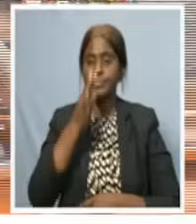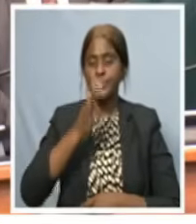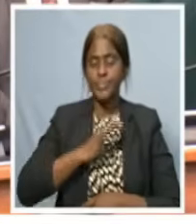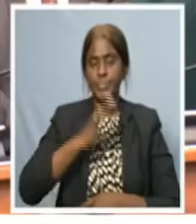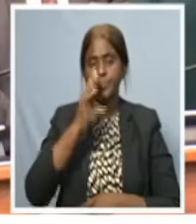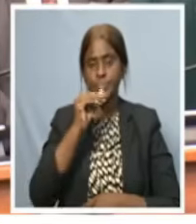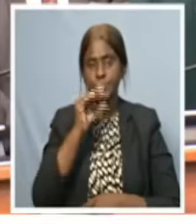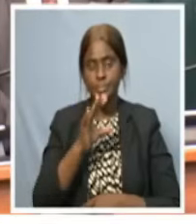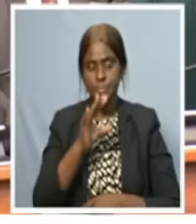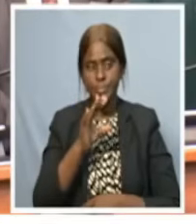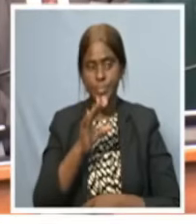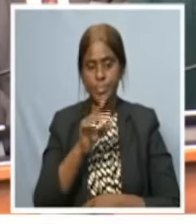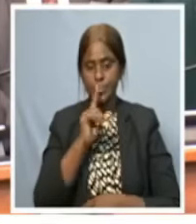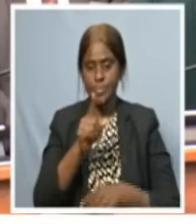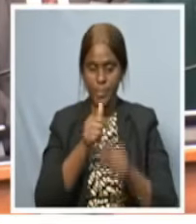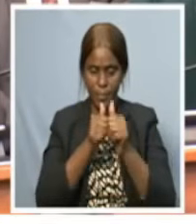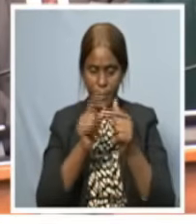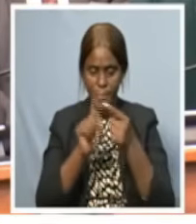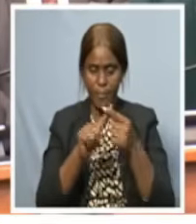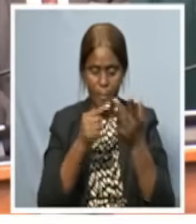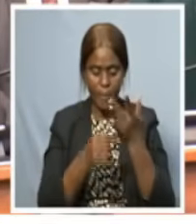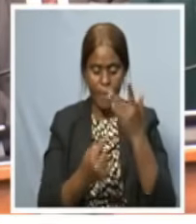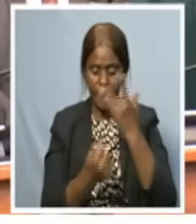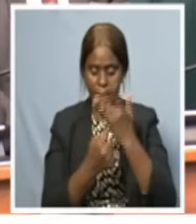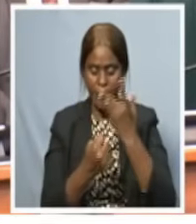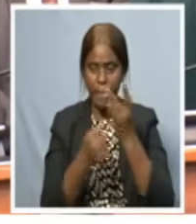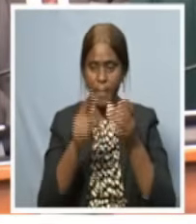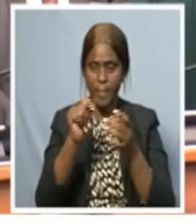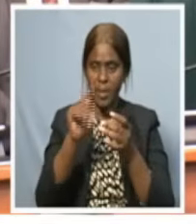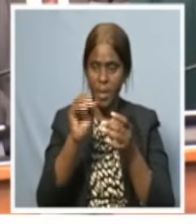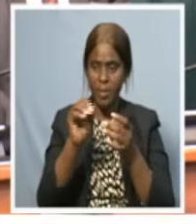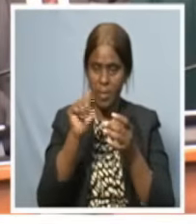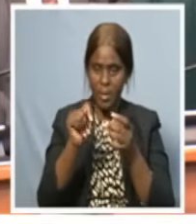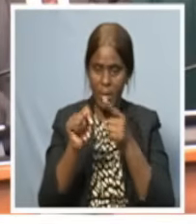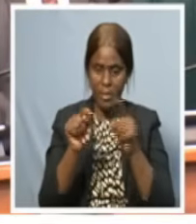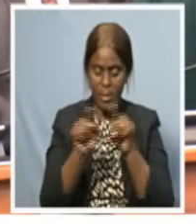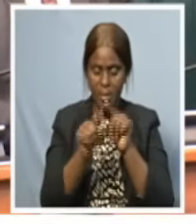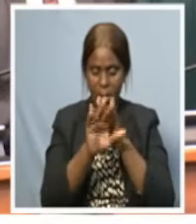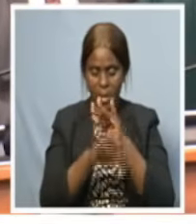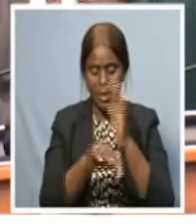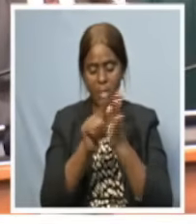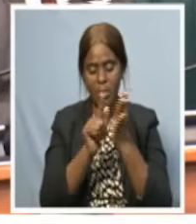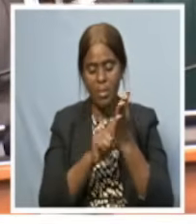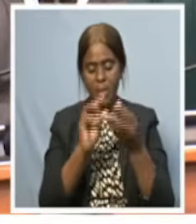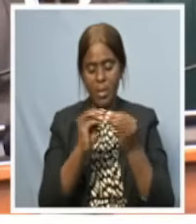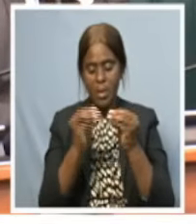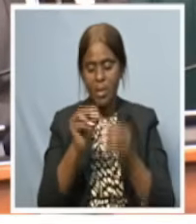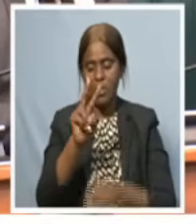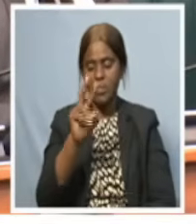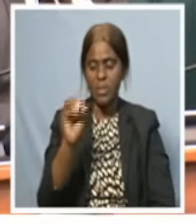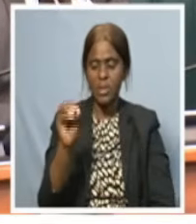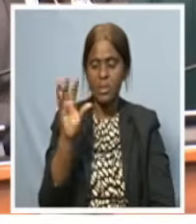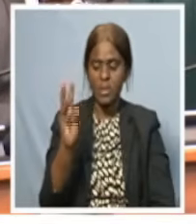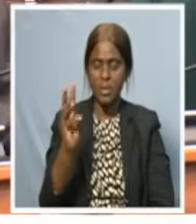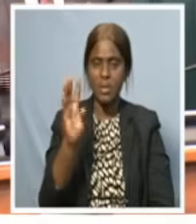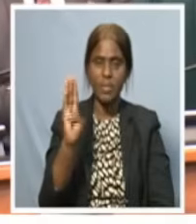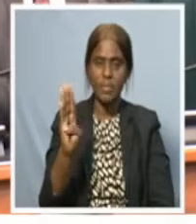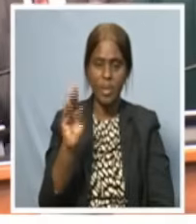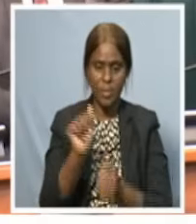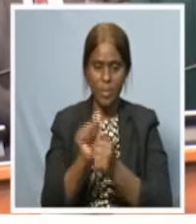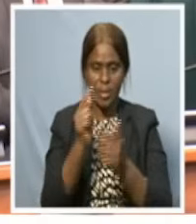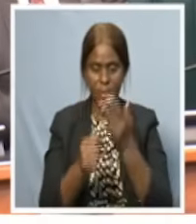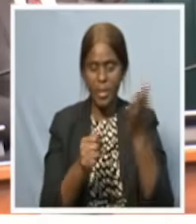Madam Speaker, in accordance with these terms of reference, I set out understanding orders 206B